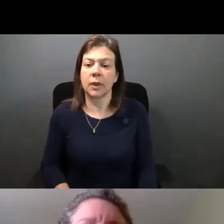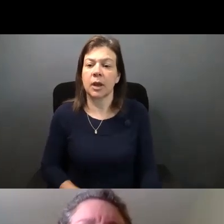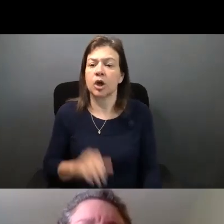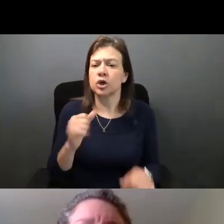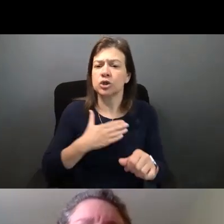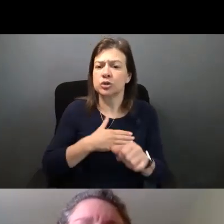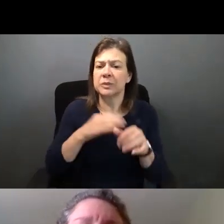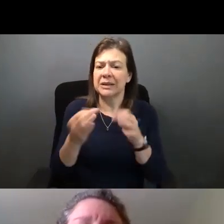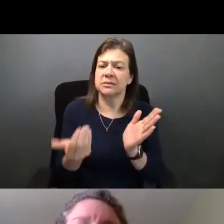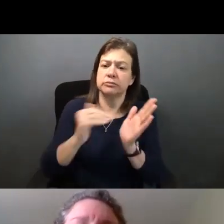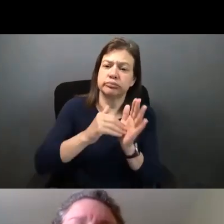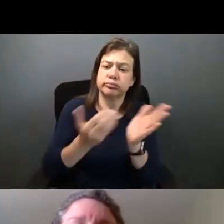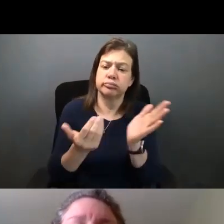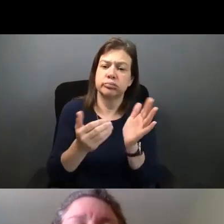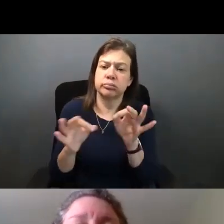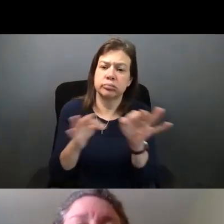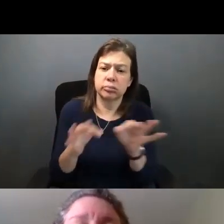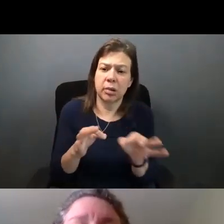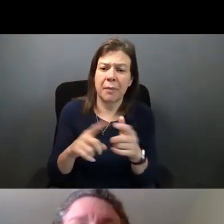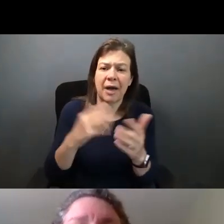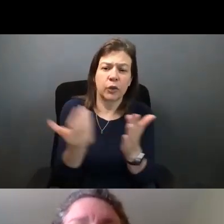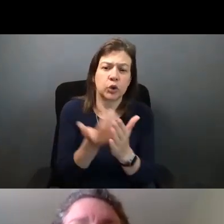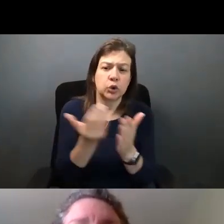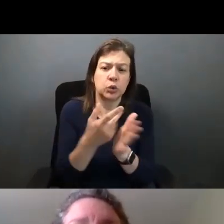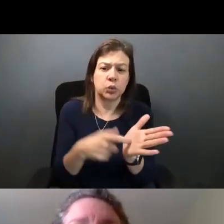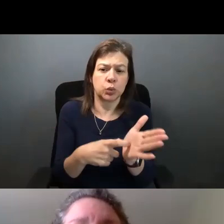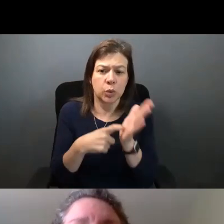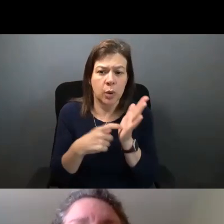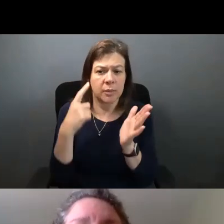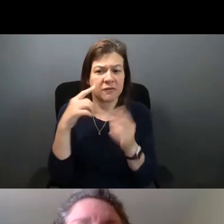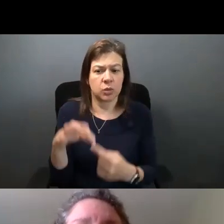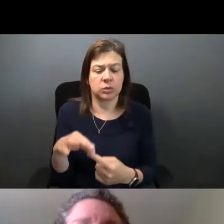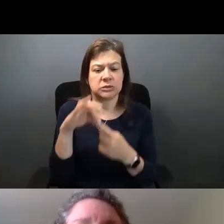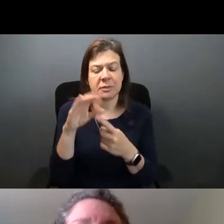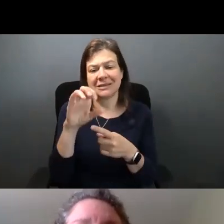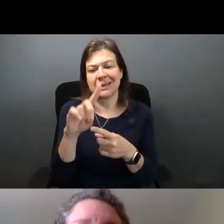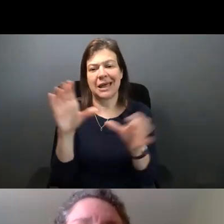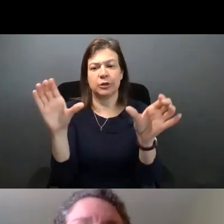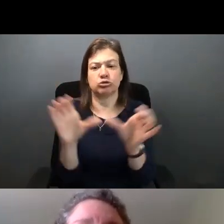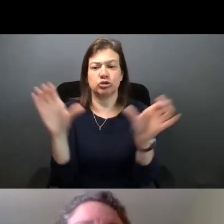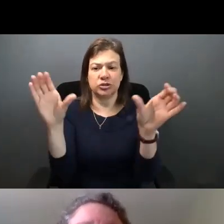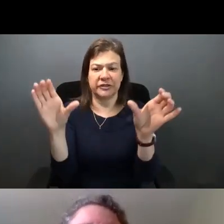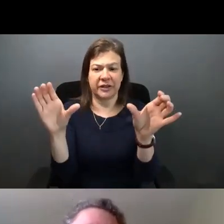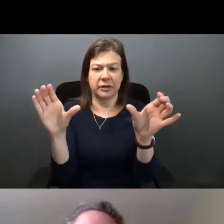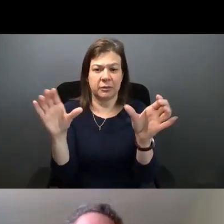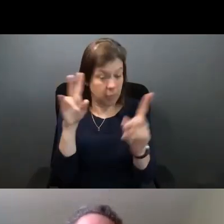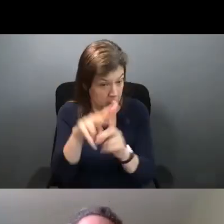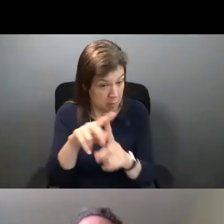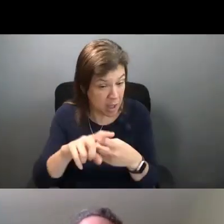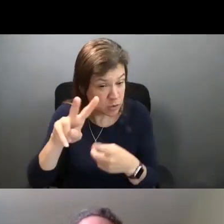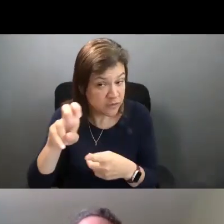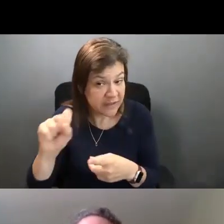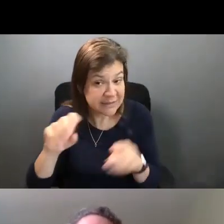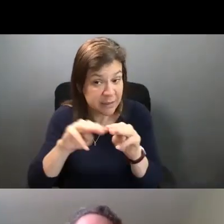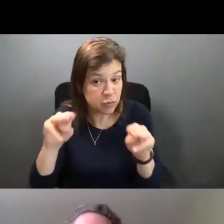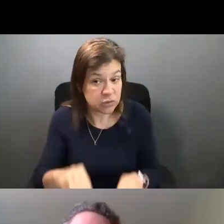please repeat what you said about the new requirement for a special ed certificate? Does this apply to